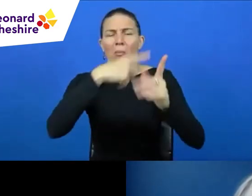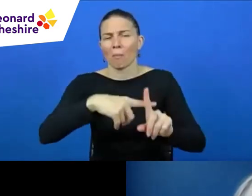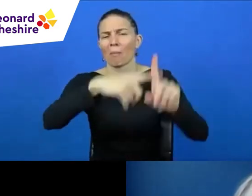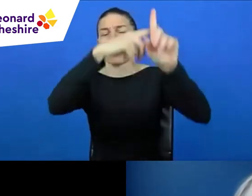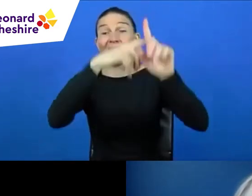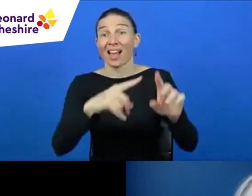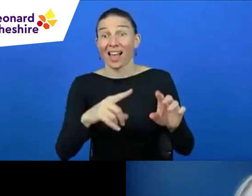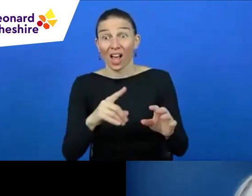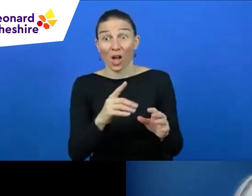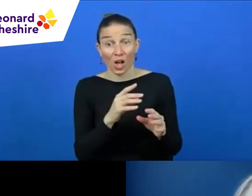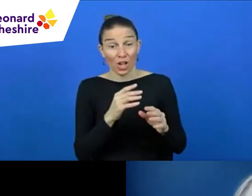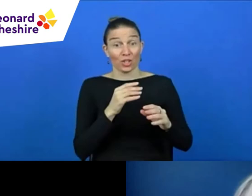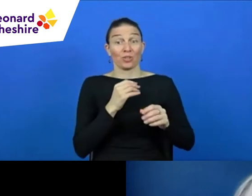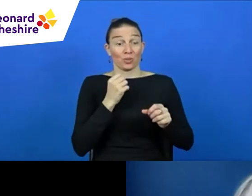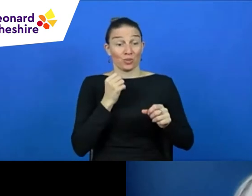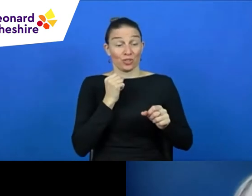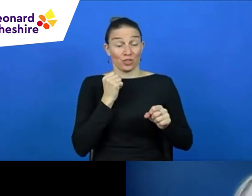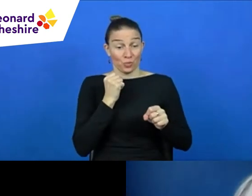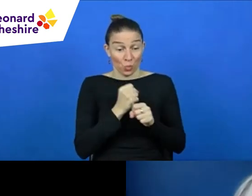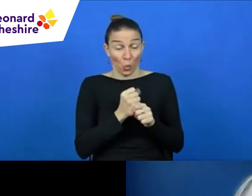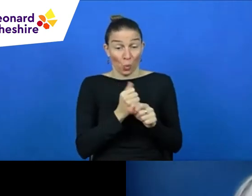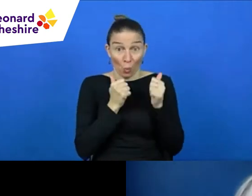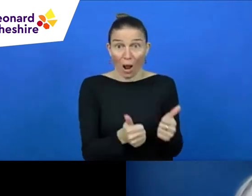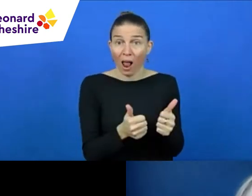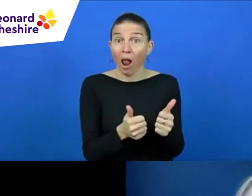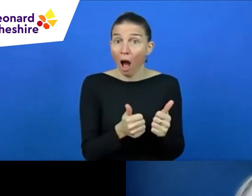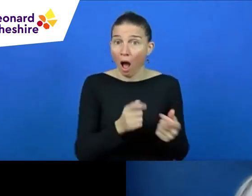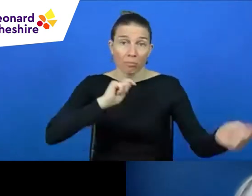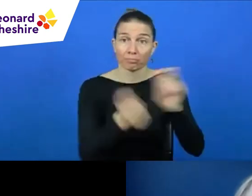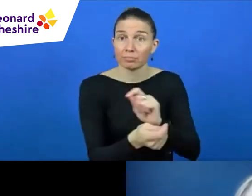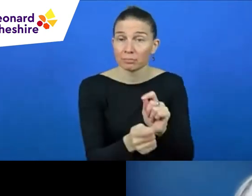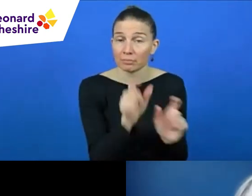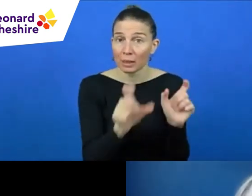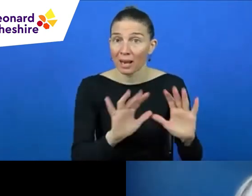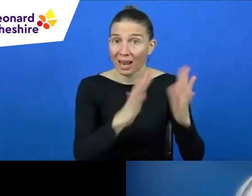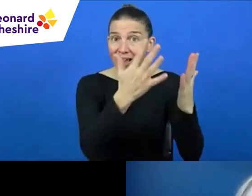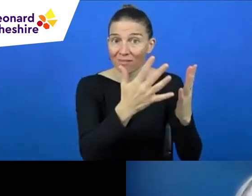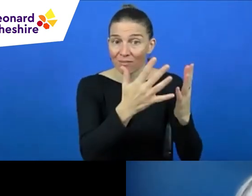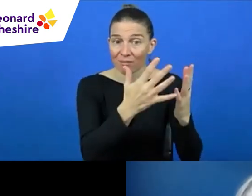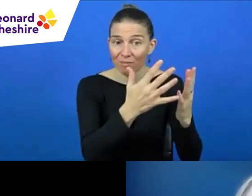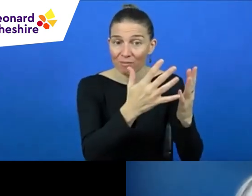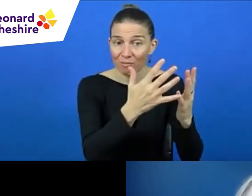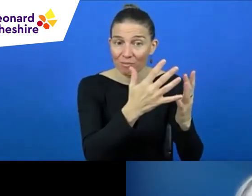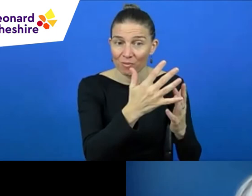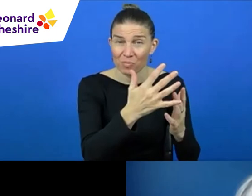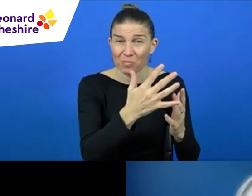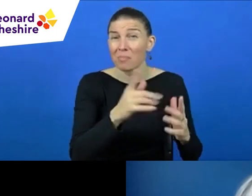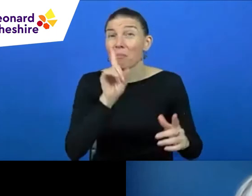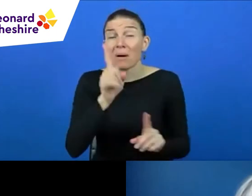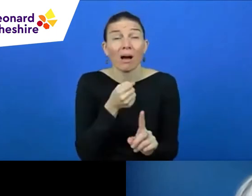really does make changes that for people with disabilities are just enormous. You